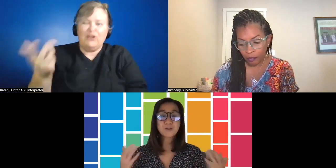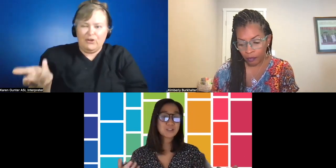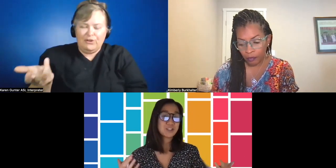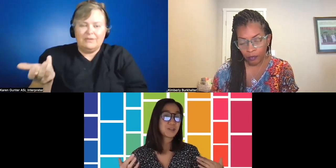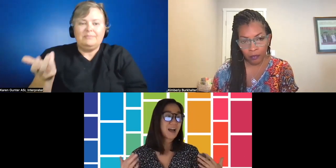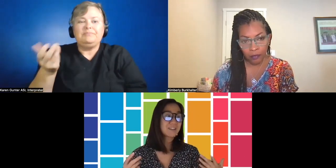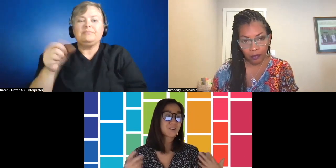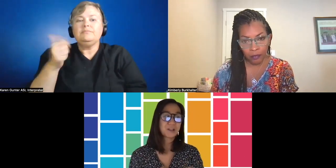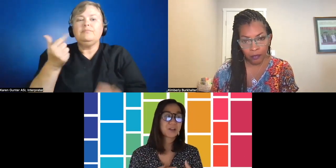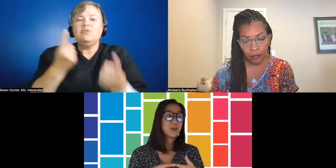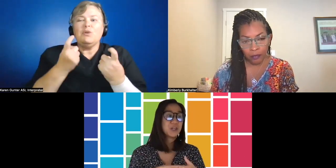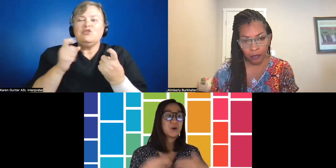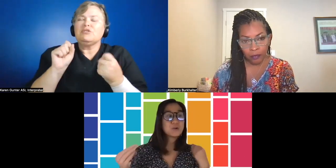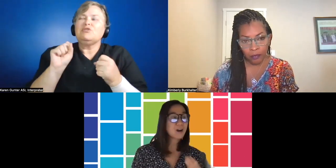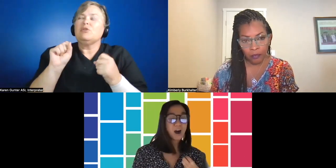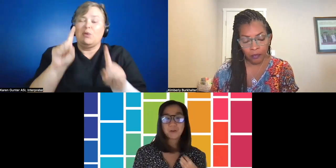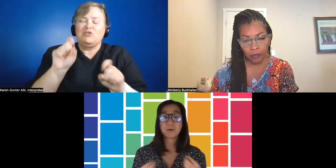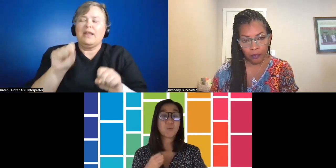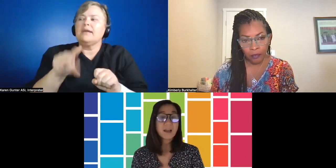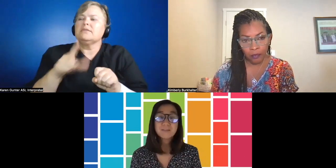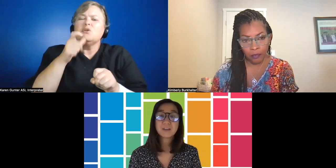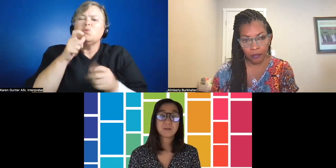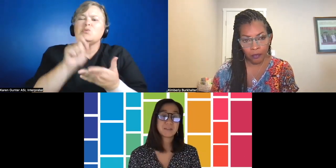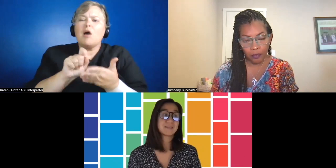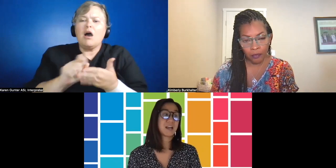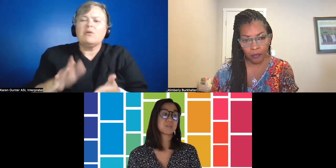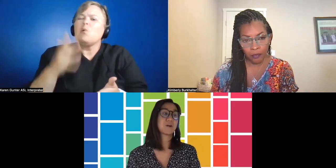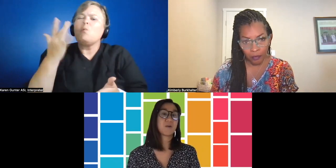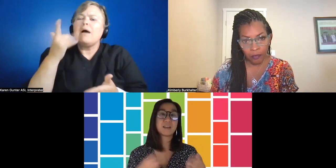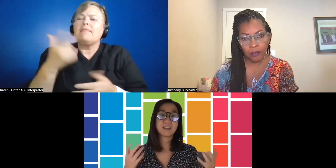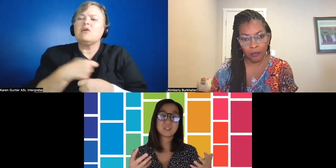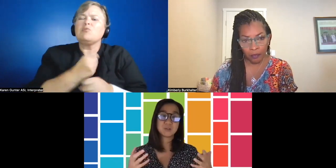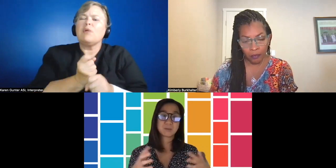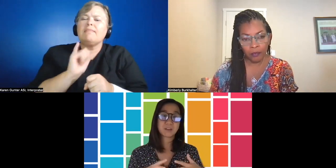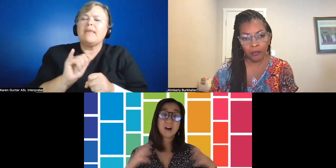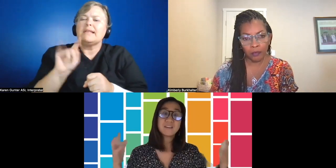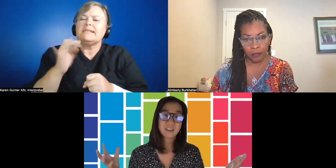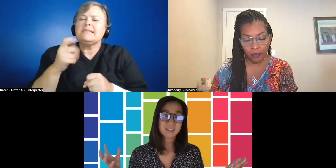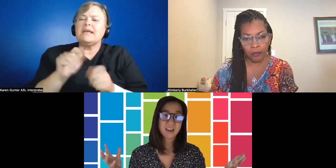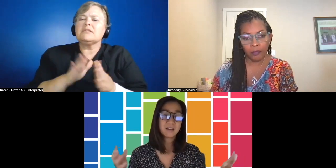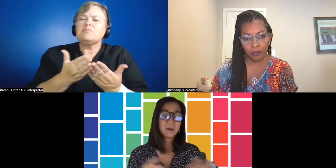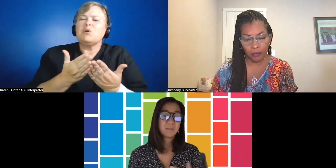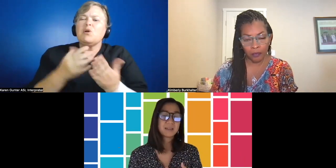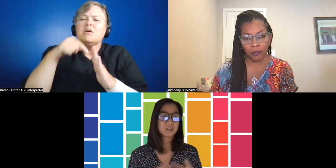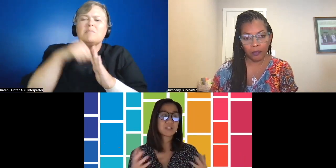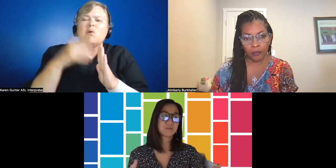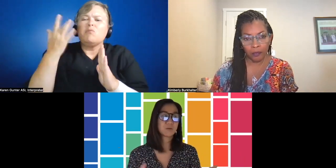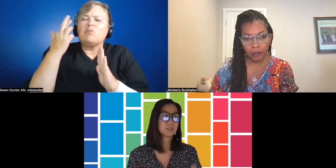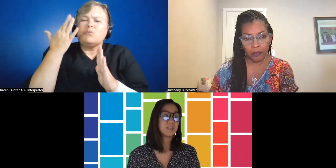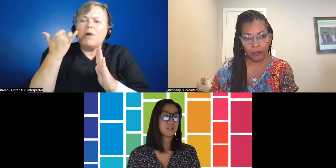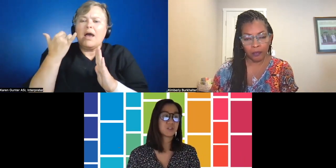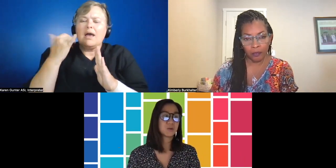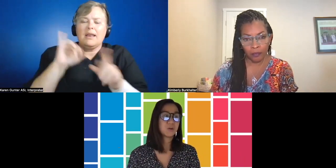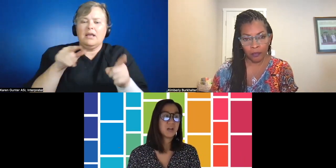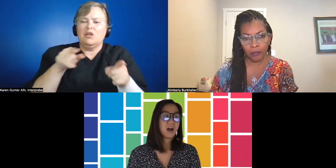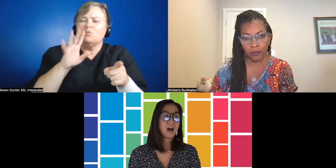other questions you could ask are like, who's the author and why did they create this textbook, right? Getting to some of the context that Benz and Christopher were